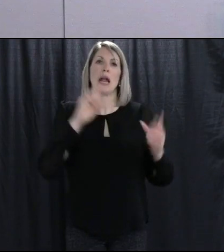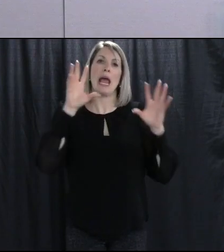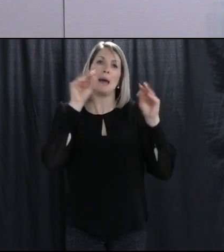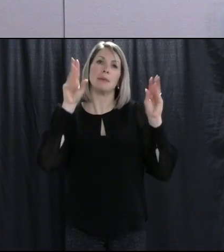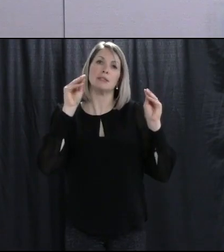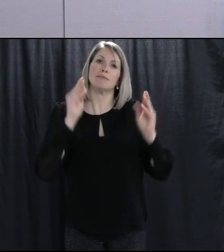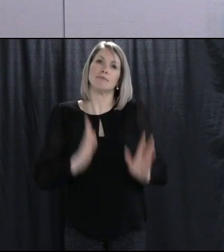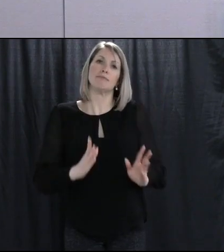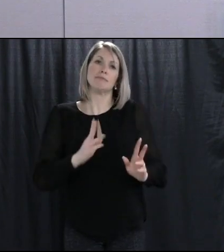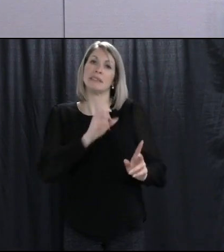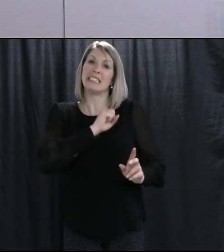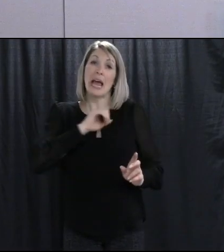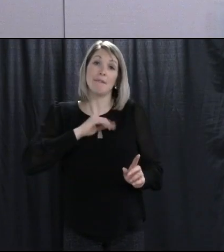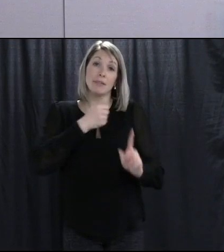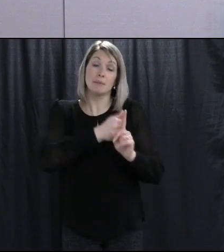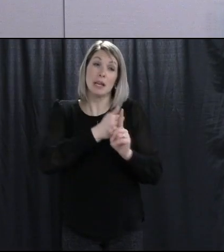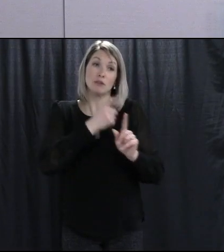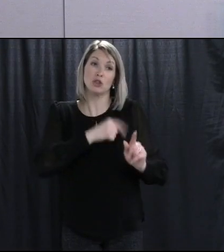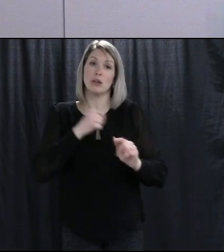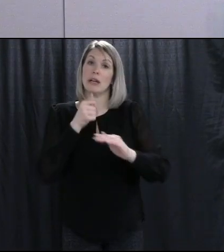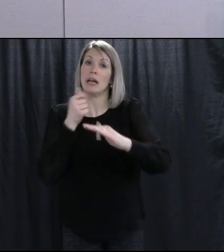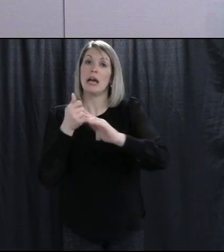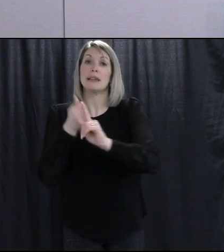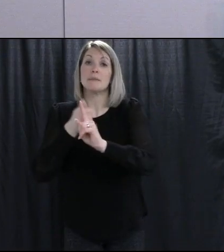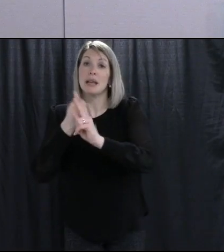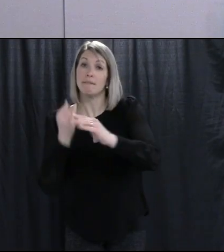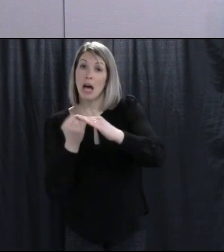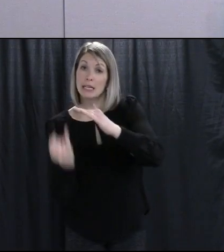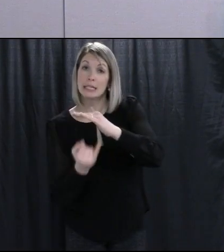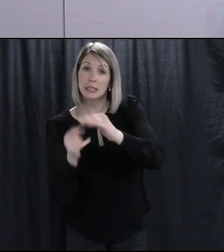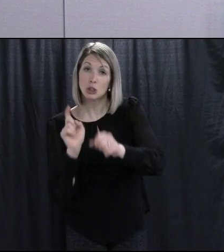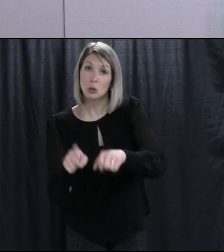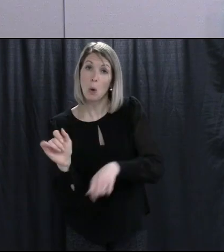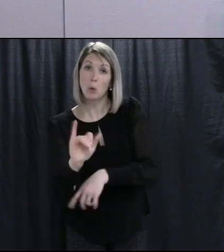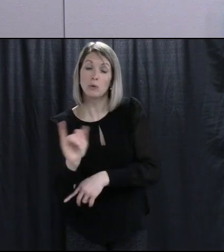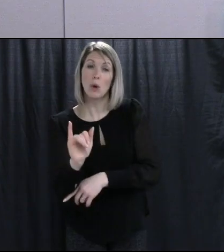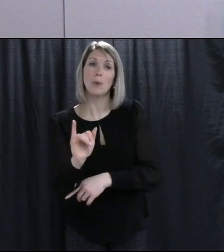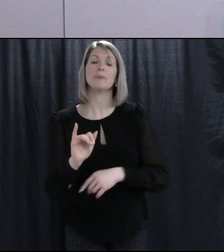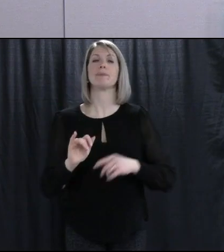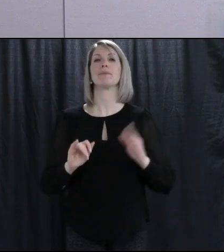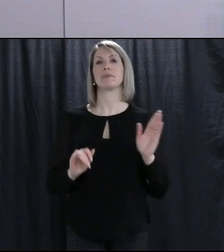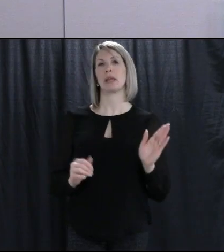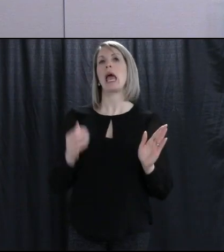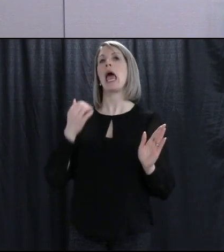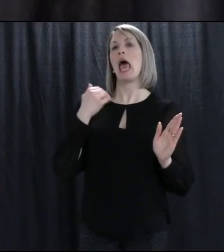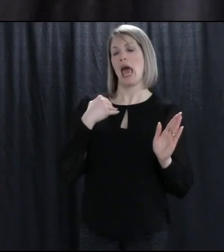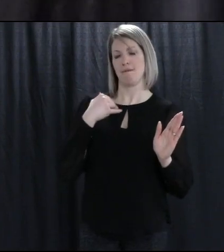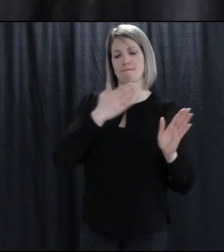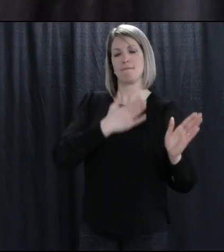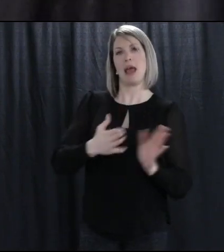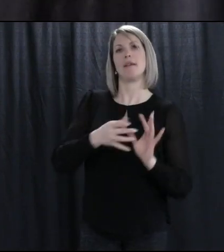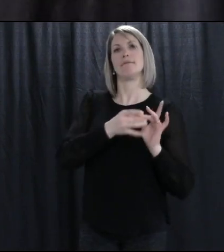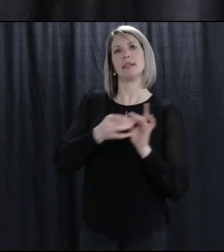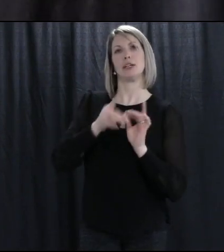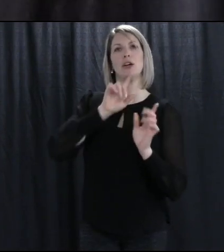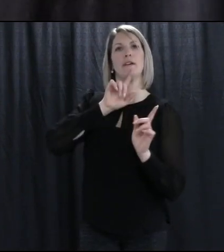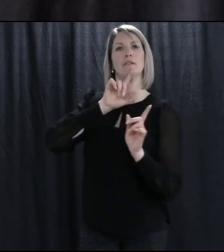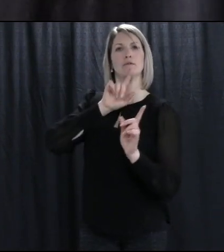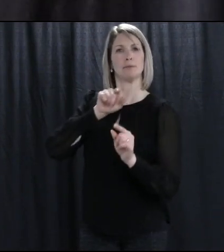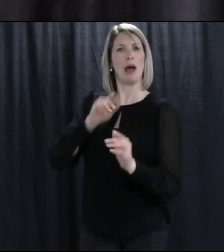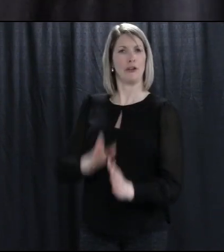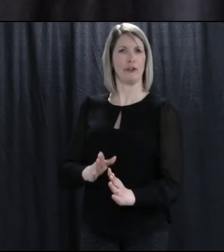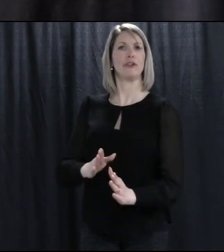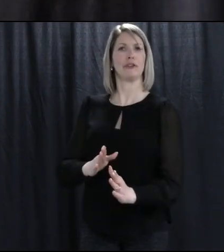after? There is a fairly robust protocol with our first responders to deal with the issue